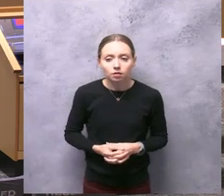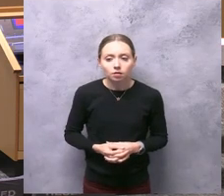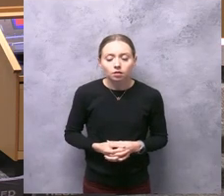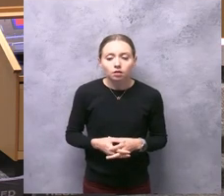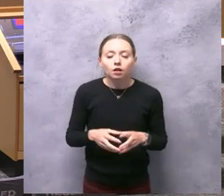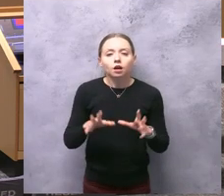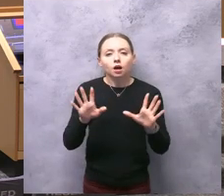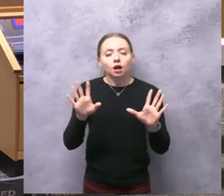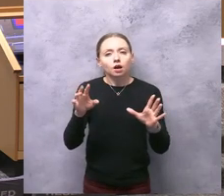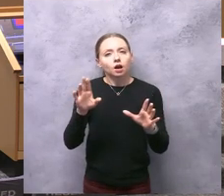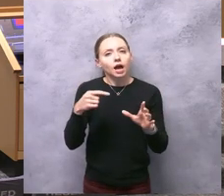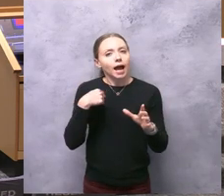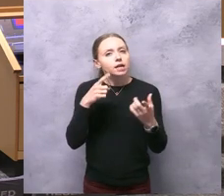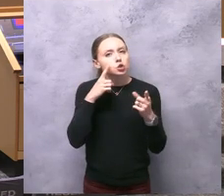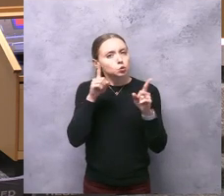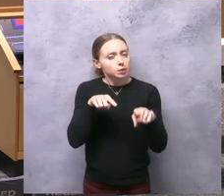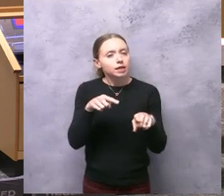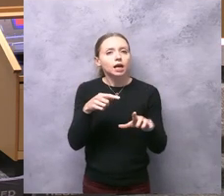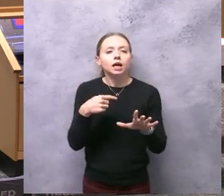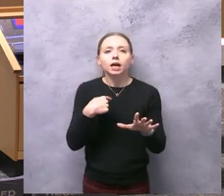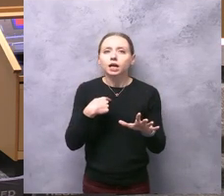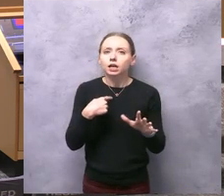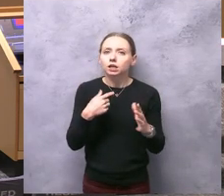I agree with that. I appreciate